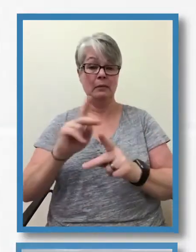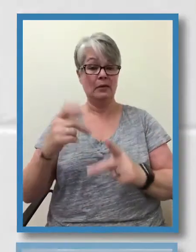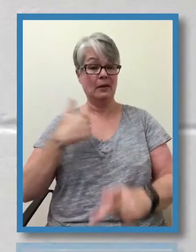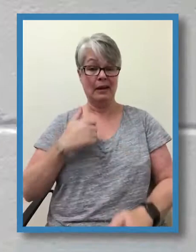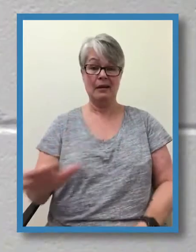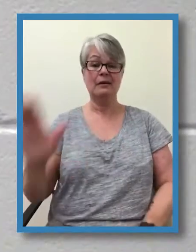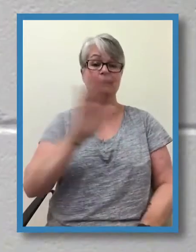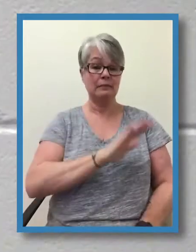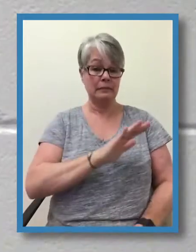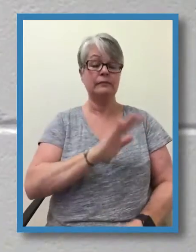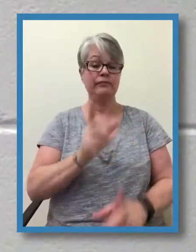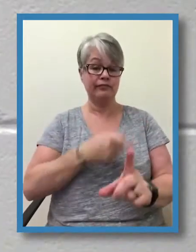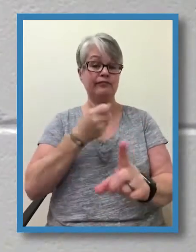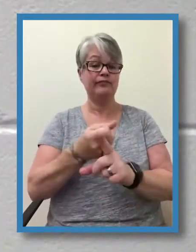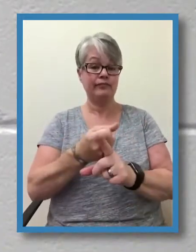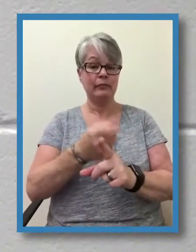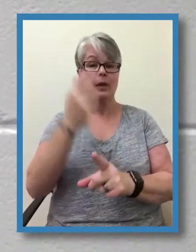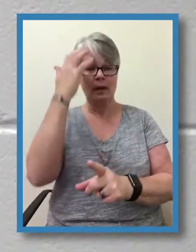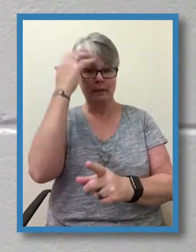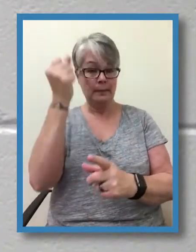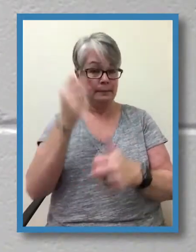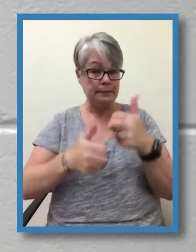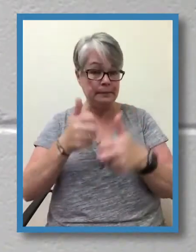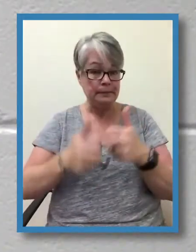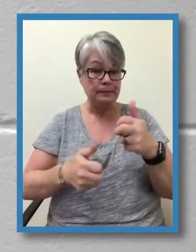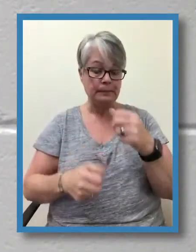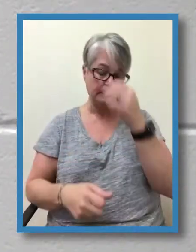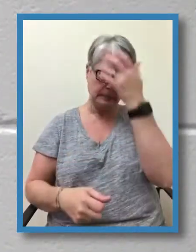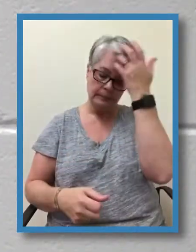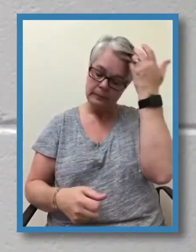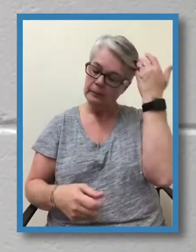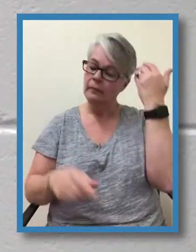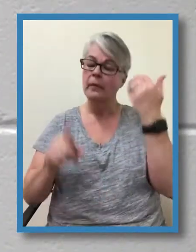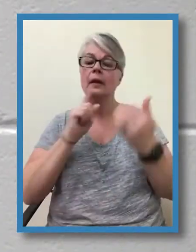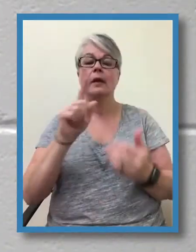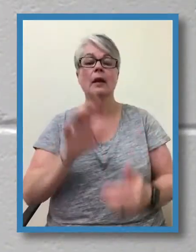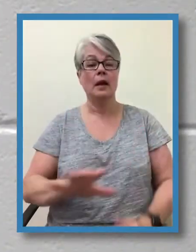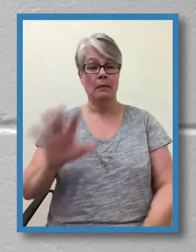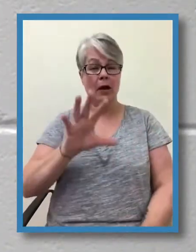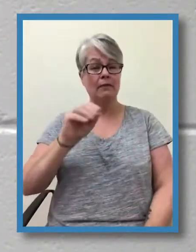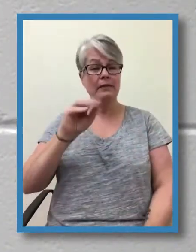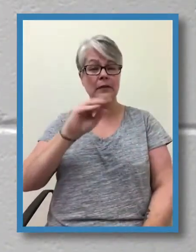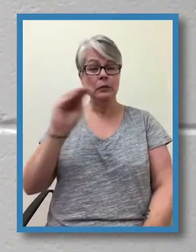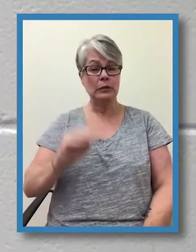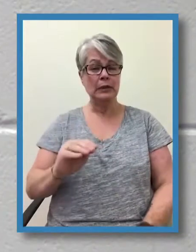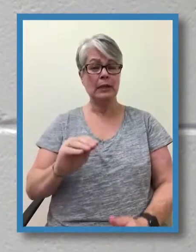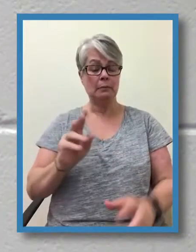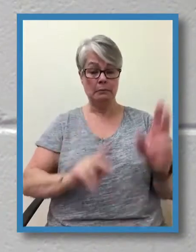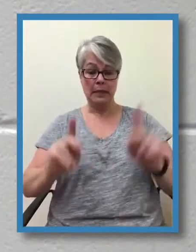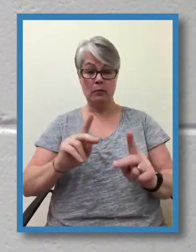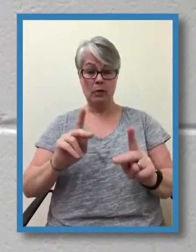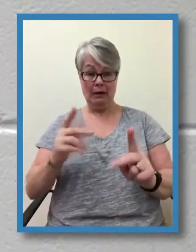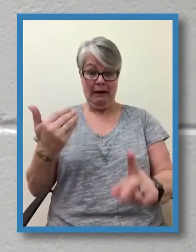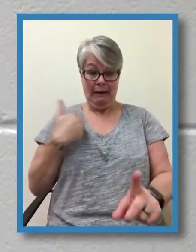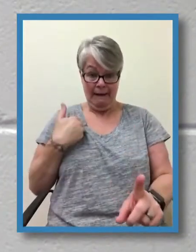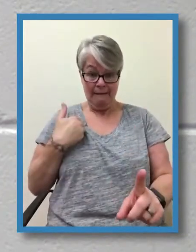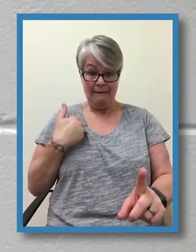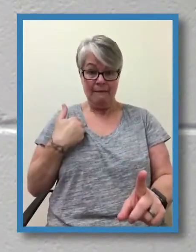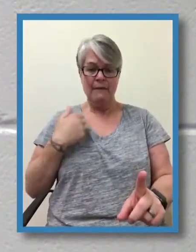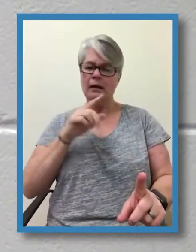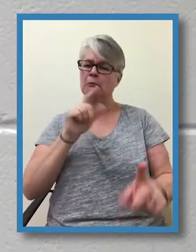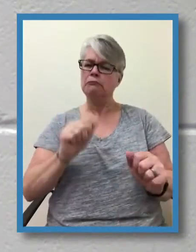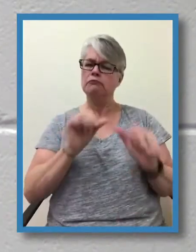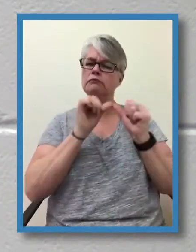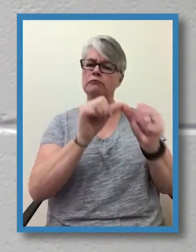very ably supported by informal caregivers, which are family members who are supporting them there, with